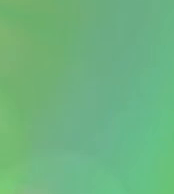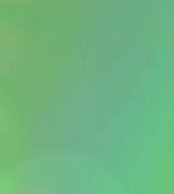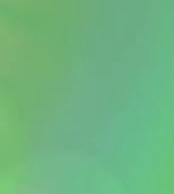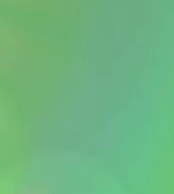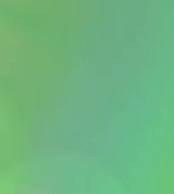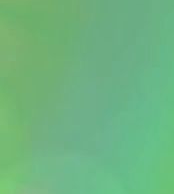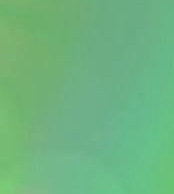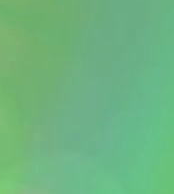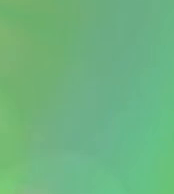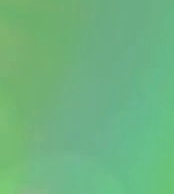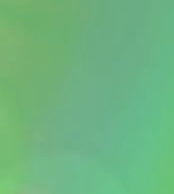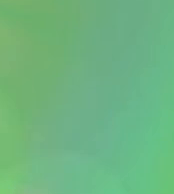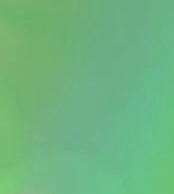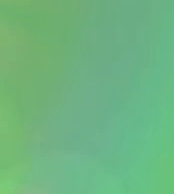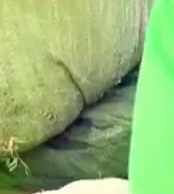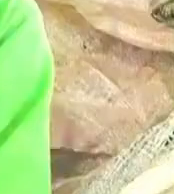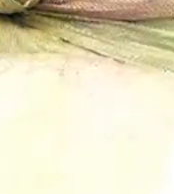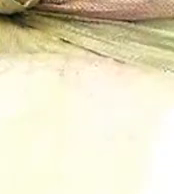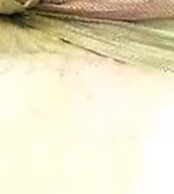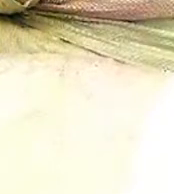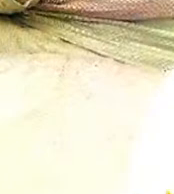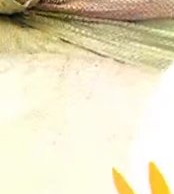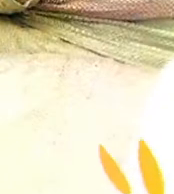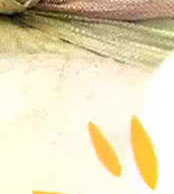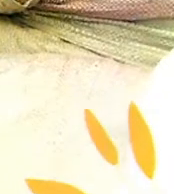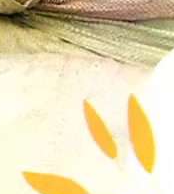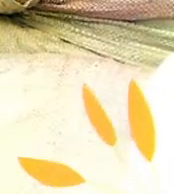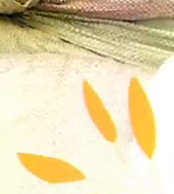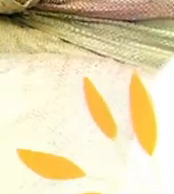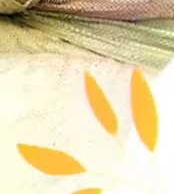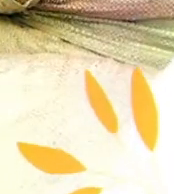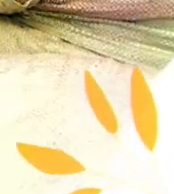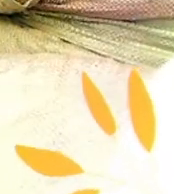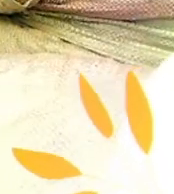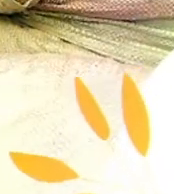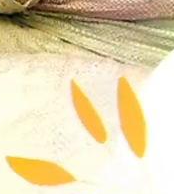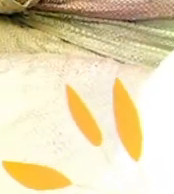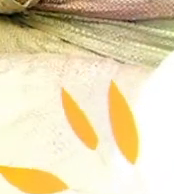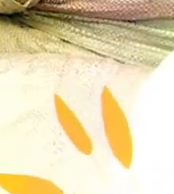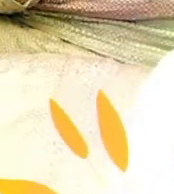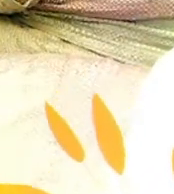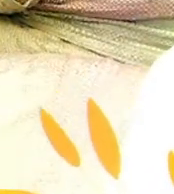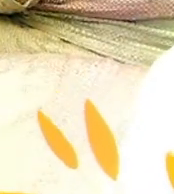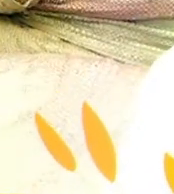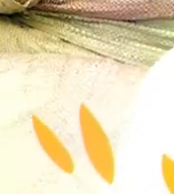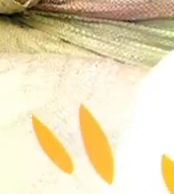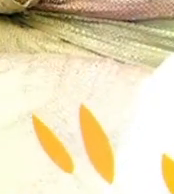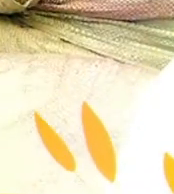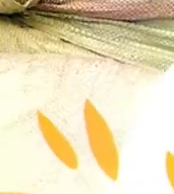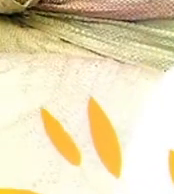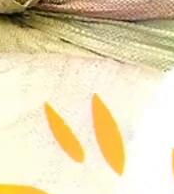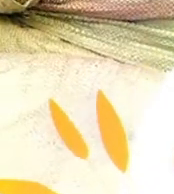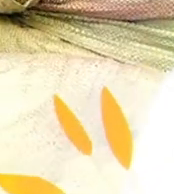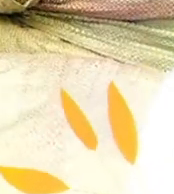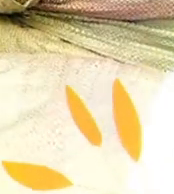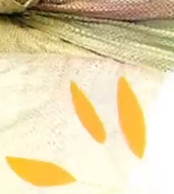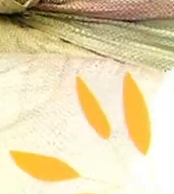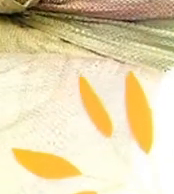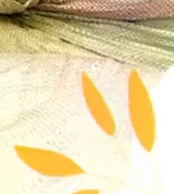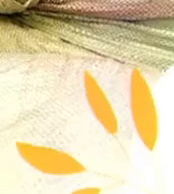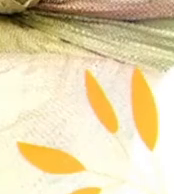help make a difference in the world at the end of the day. It's just a slight behavior change that we need, and you'll find that it serves